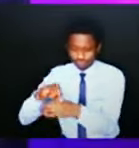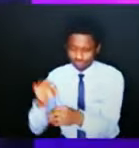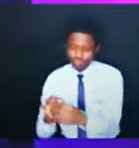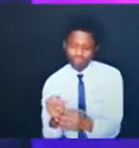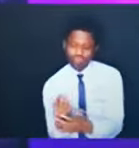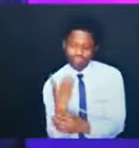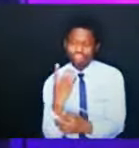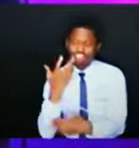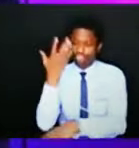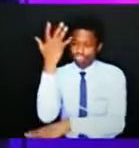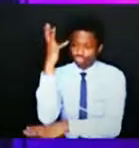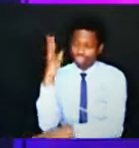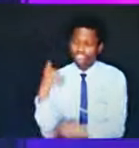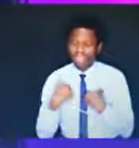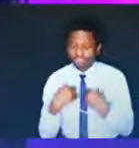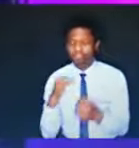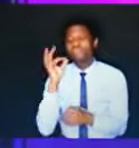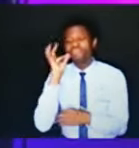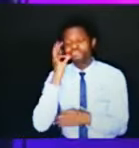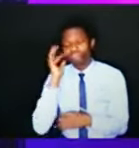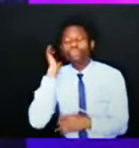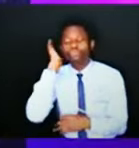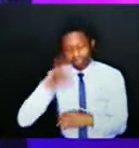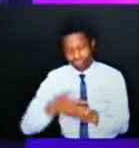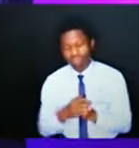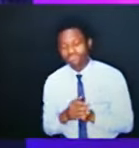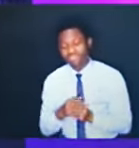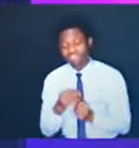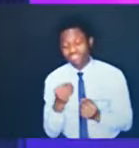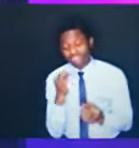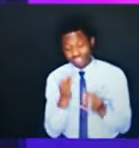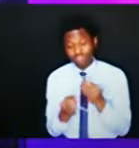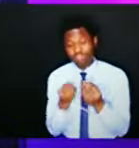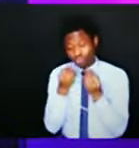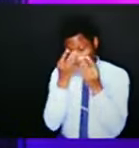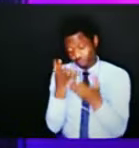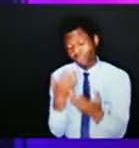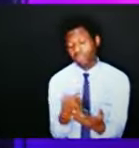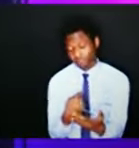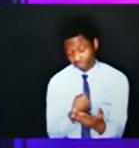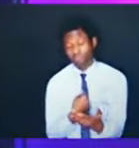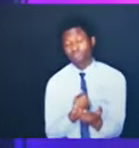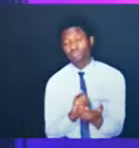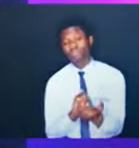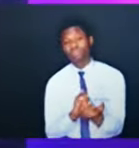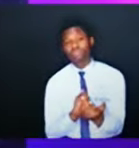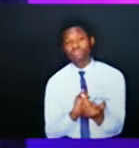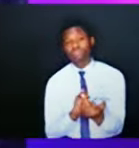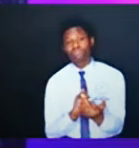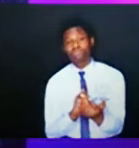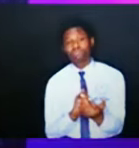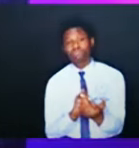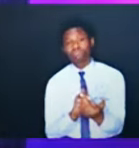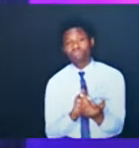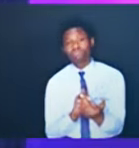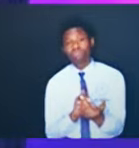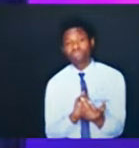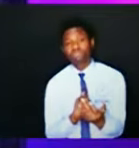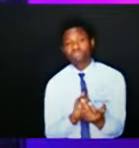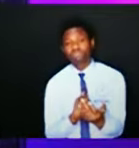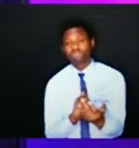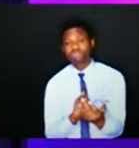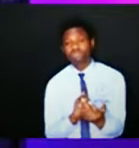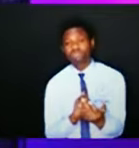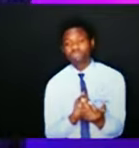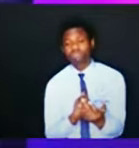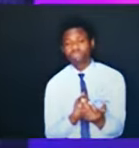mema inso ato amamo ewo nibremu na asase no mema ne nobaye nso afu ama munua